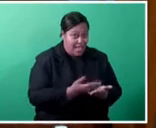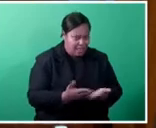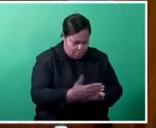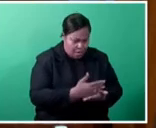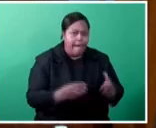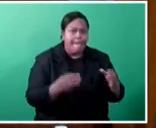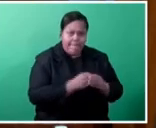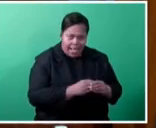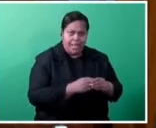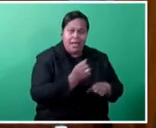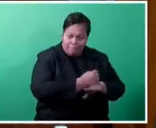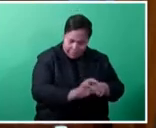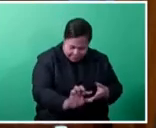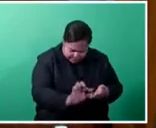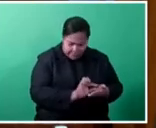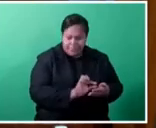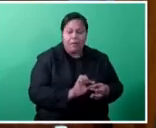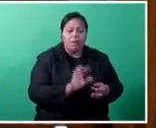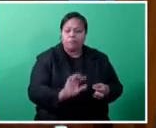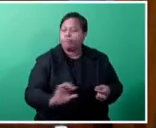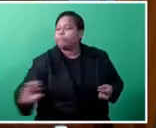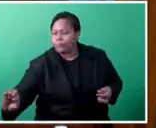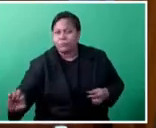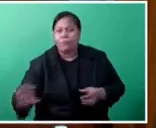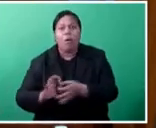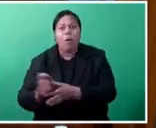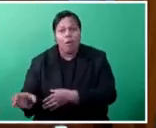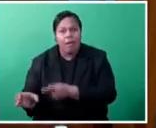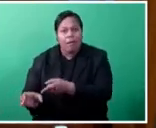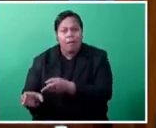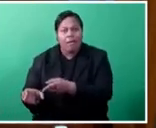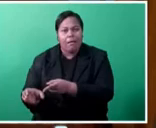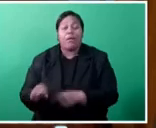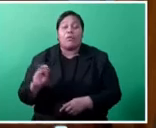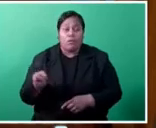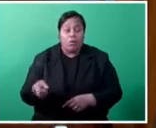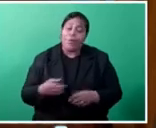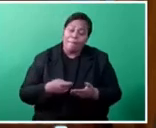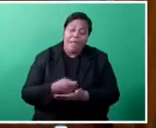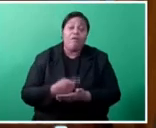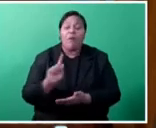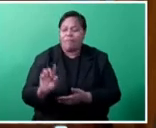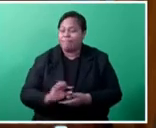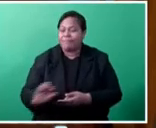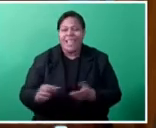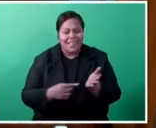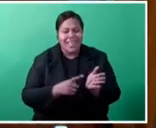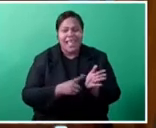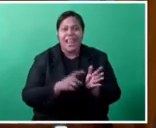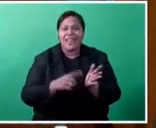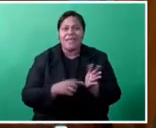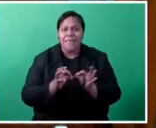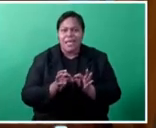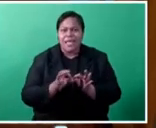landowners. This cut pays for the TLTB administration. Therefore, landowners who lease their land to the land bank